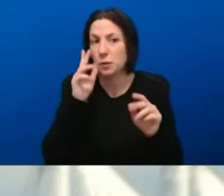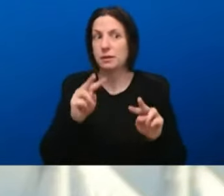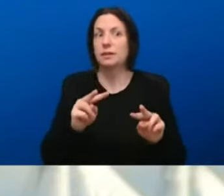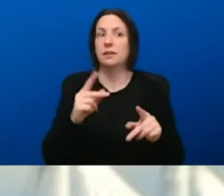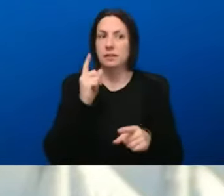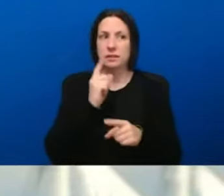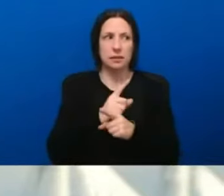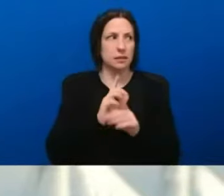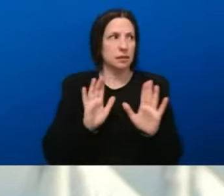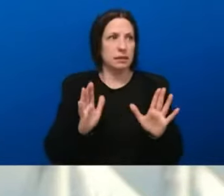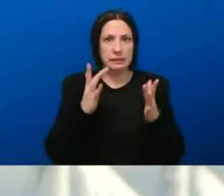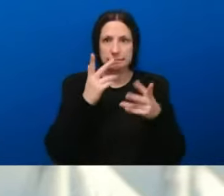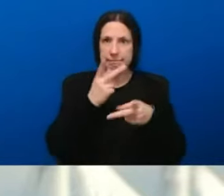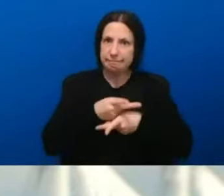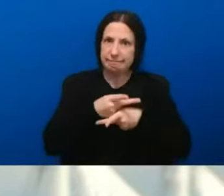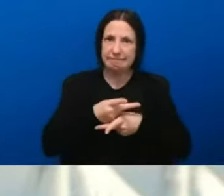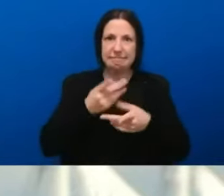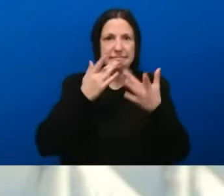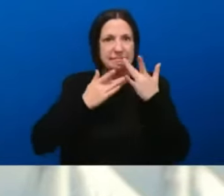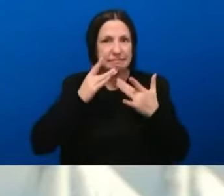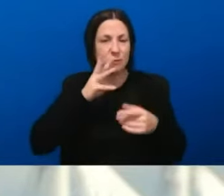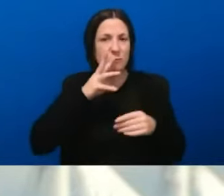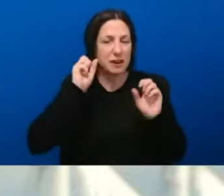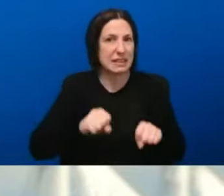Chapman may wish to add to that.